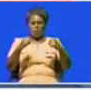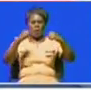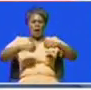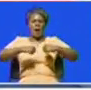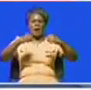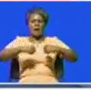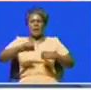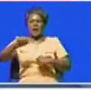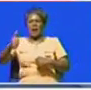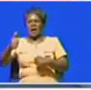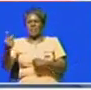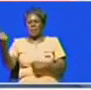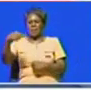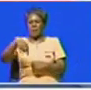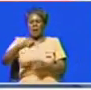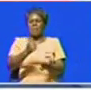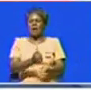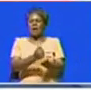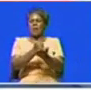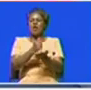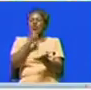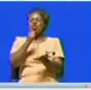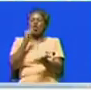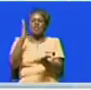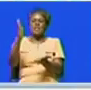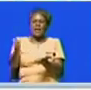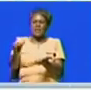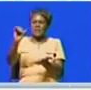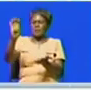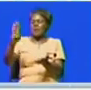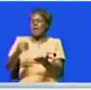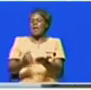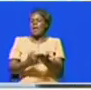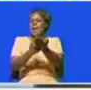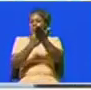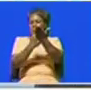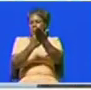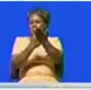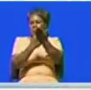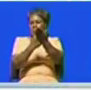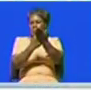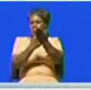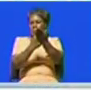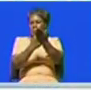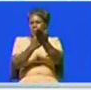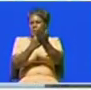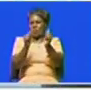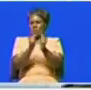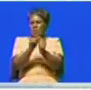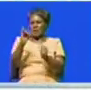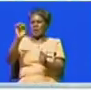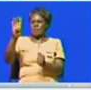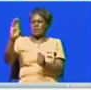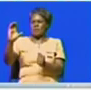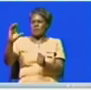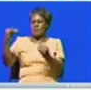on other parties to come and assist, not direct IBC, but to assist. With the concurrence of IBC, at